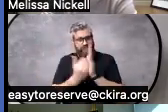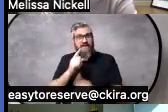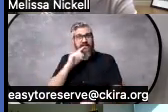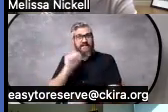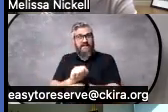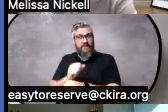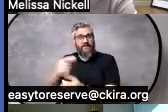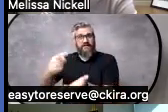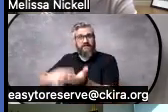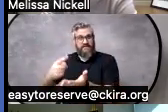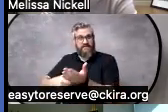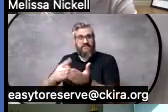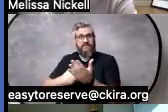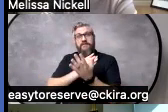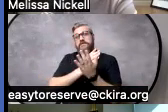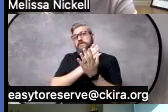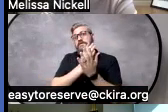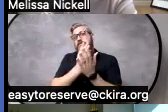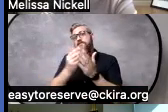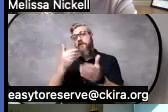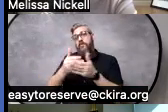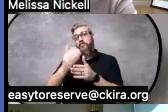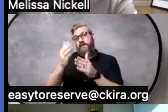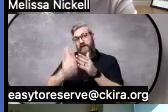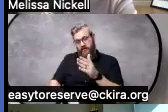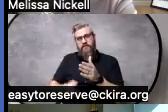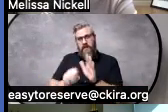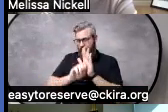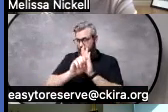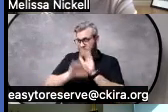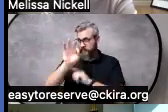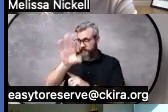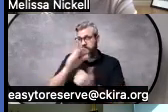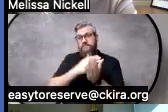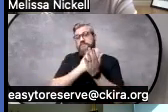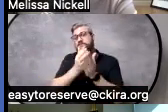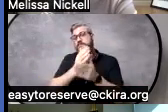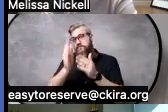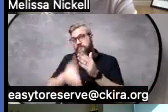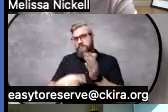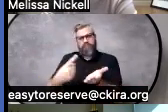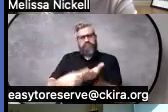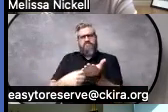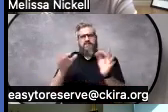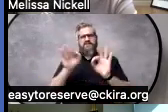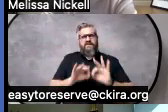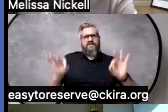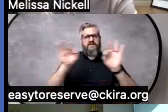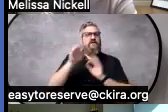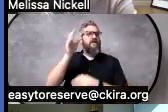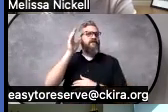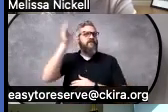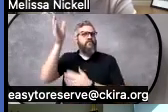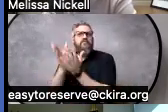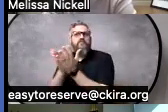the end, in your elevator pitch, you're going to talk about its significance, and potentially future directions, which you should have